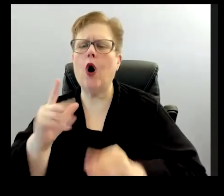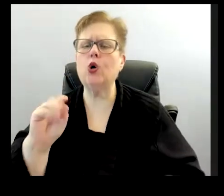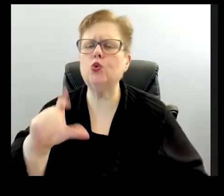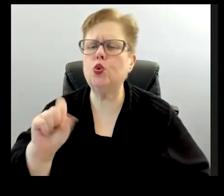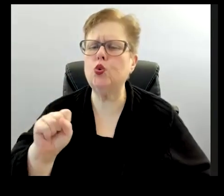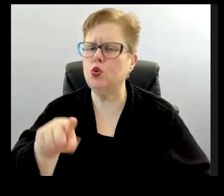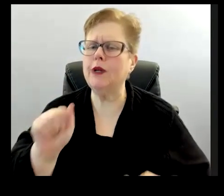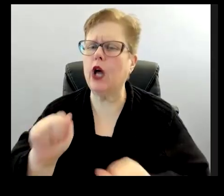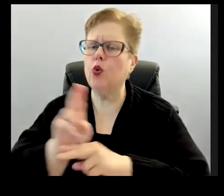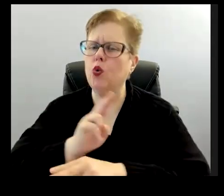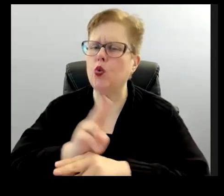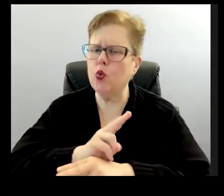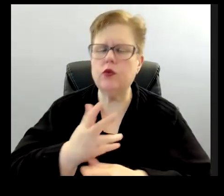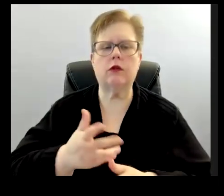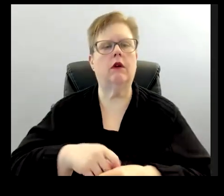might you use?